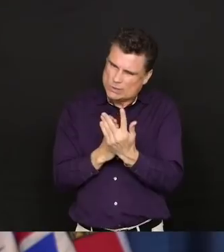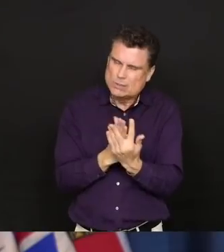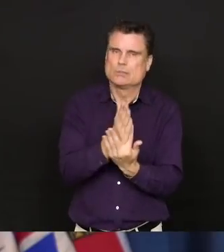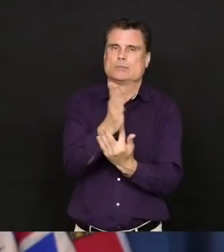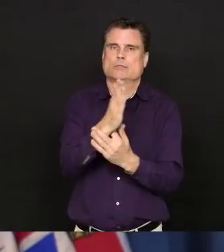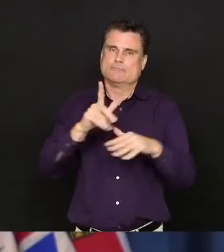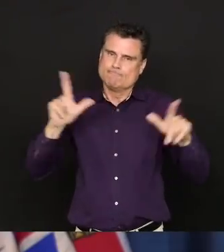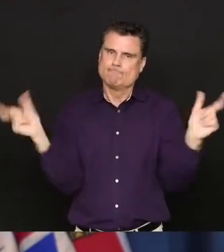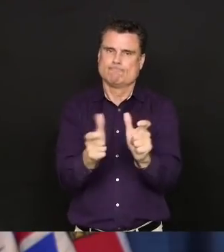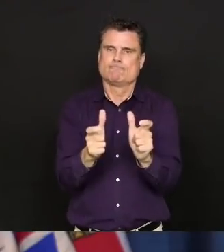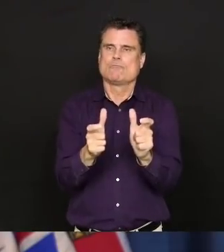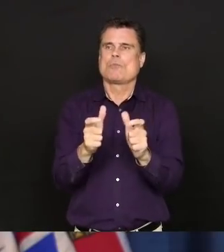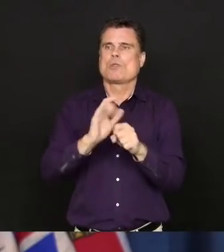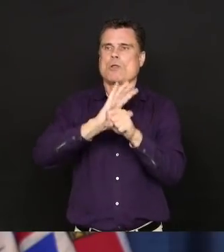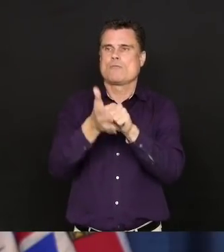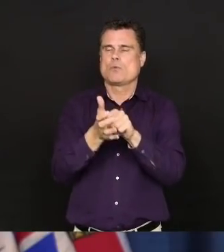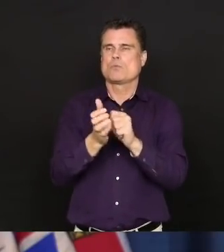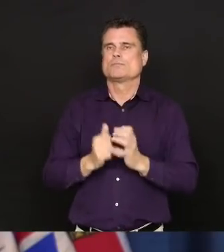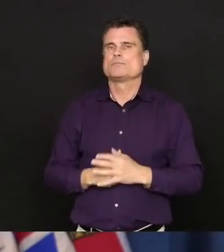NL.